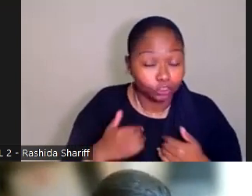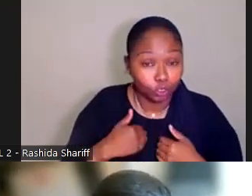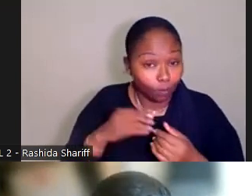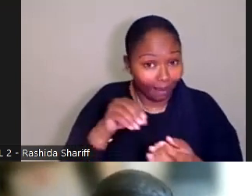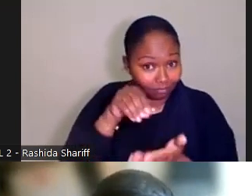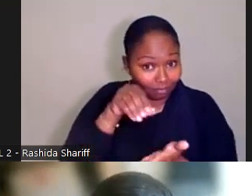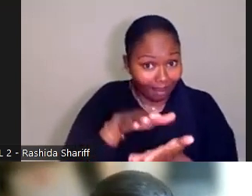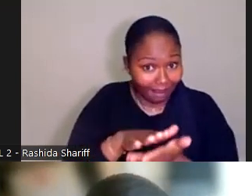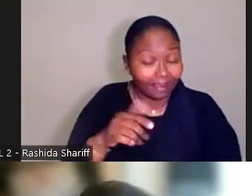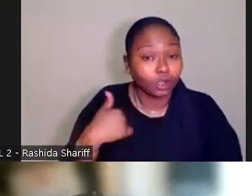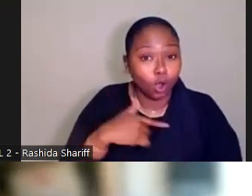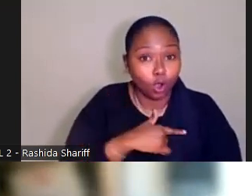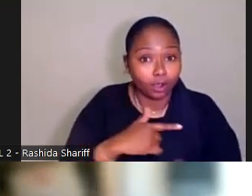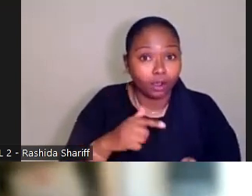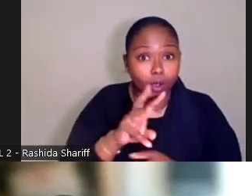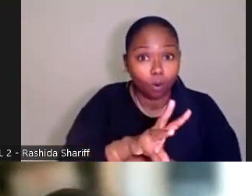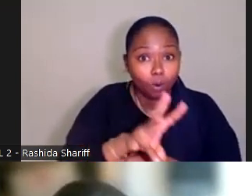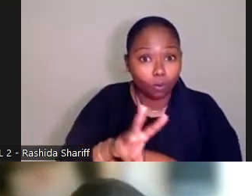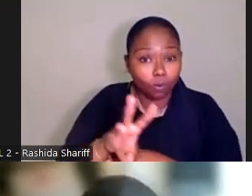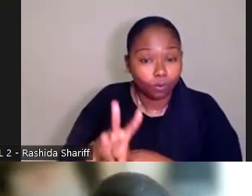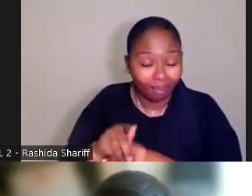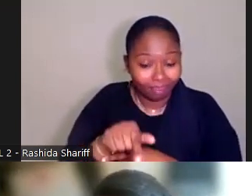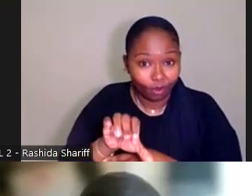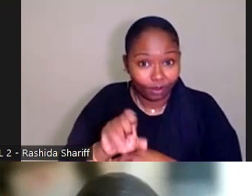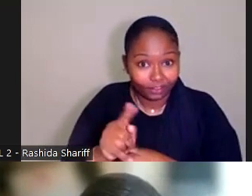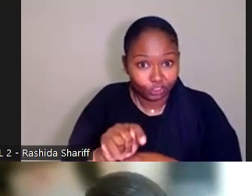the chat.